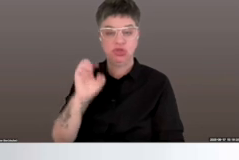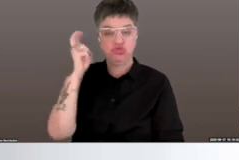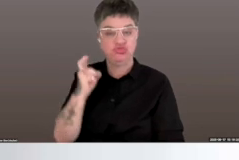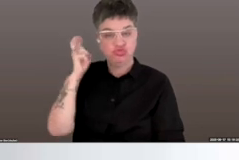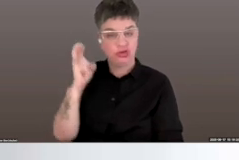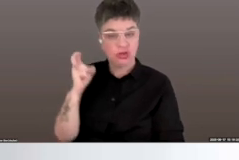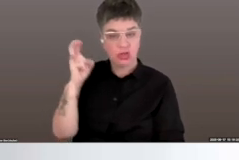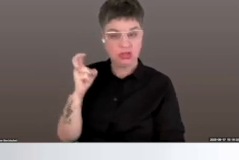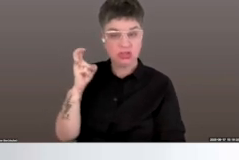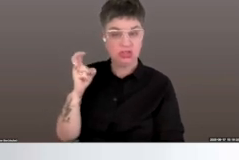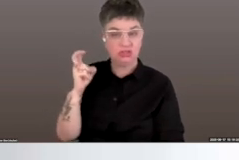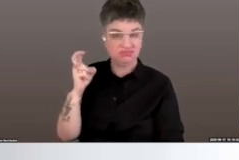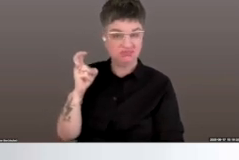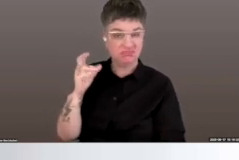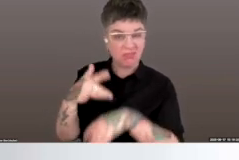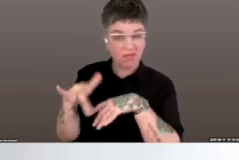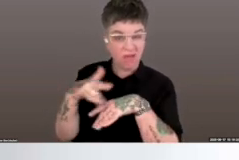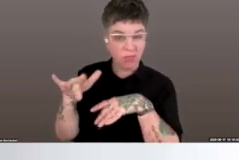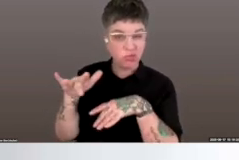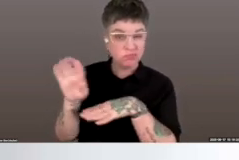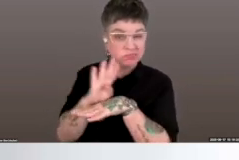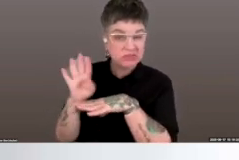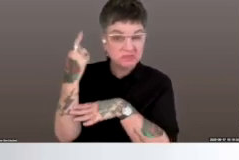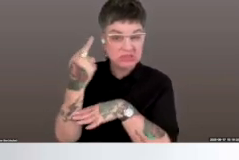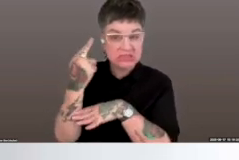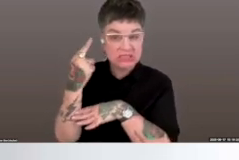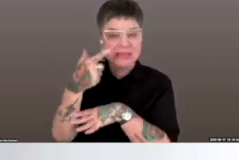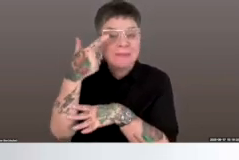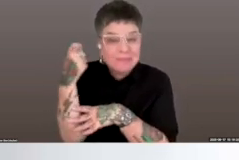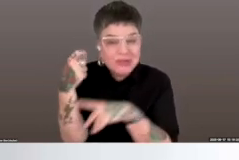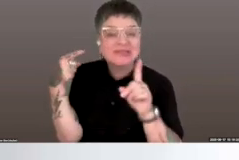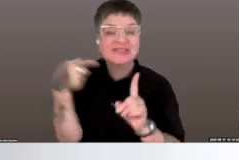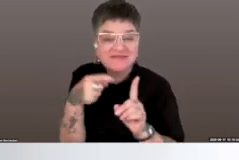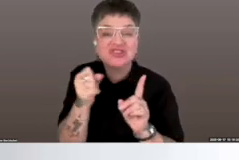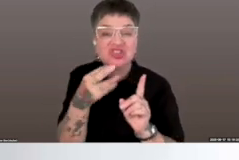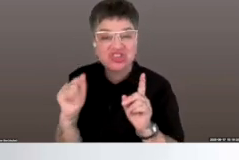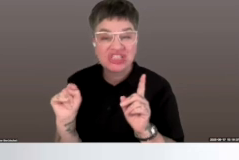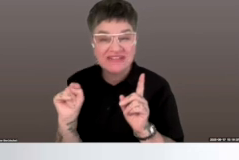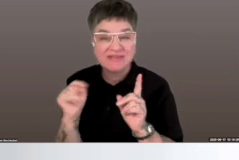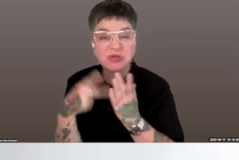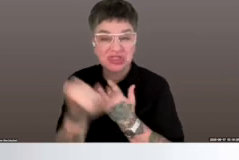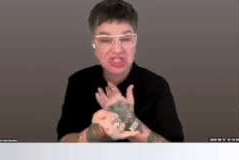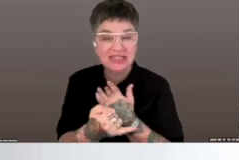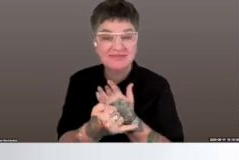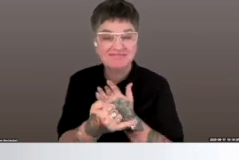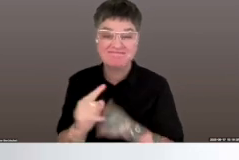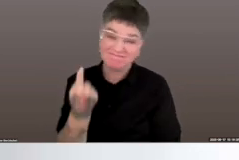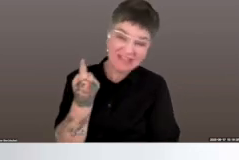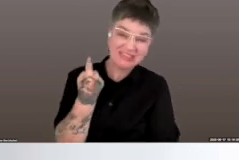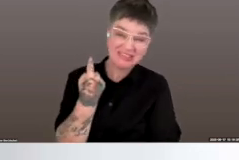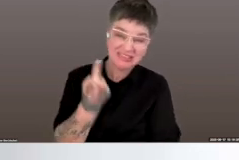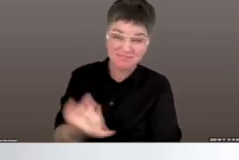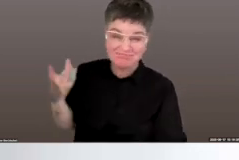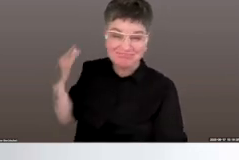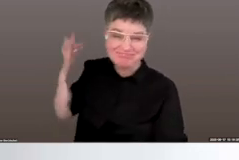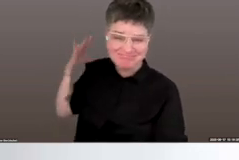why they're even commercially available, is because of the very first SHIFT project or one of the very first